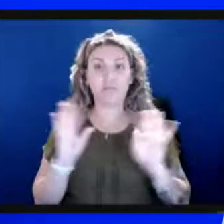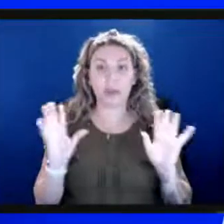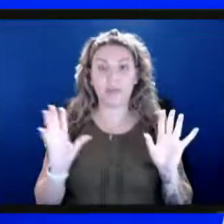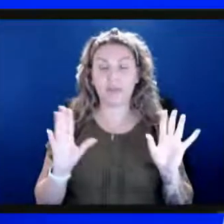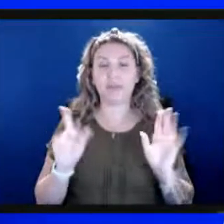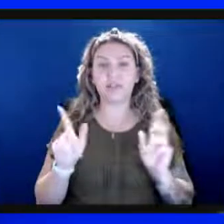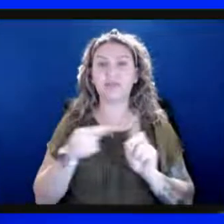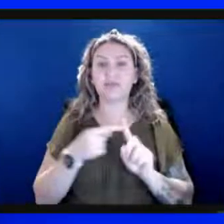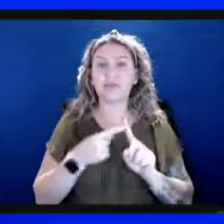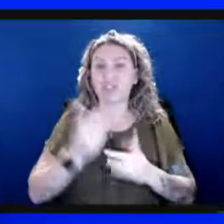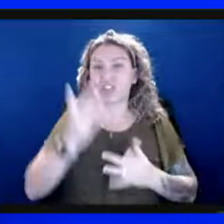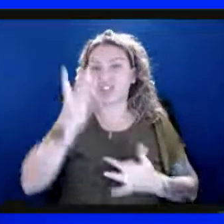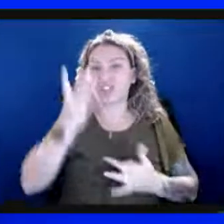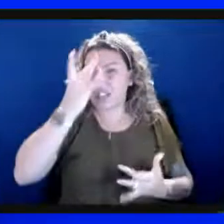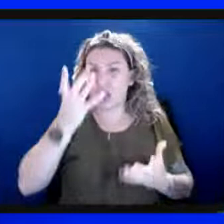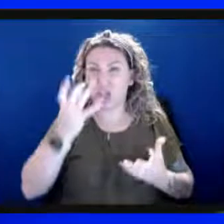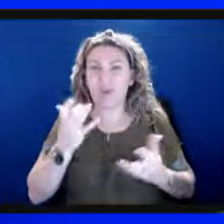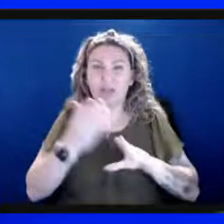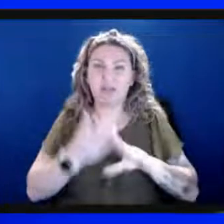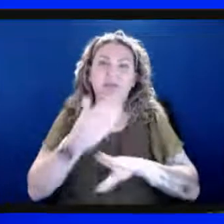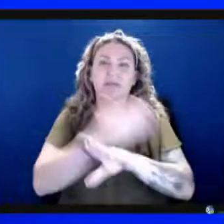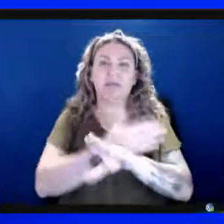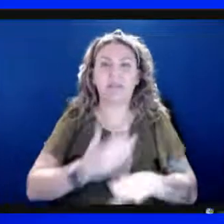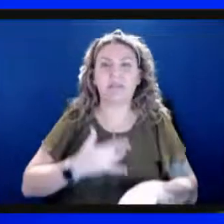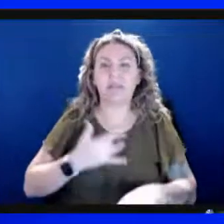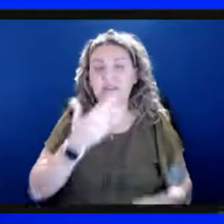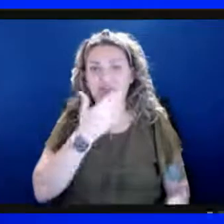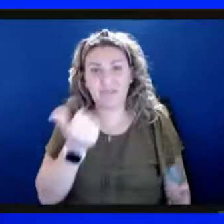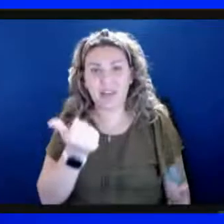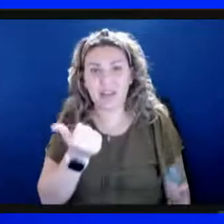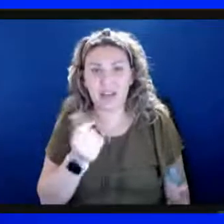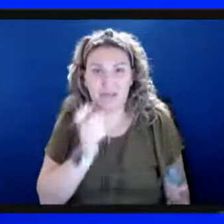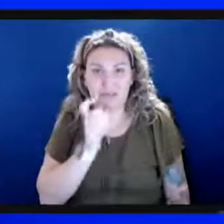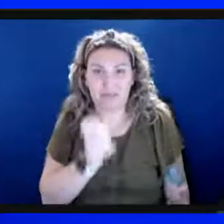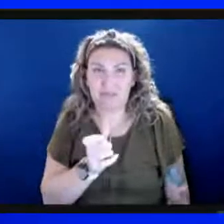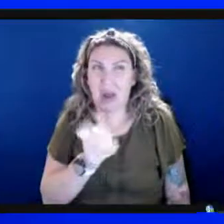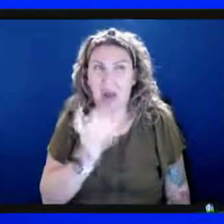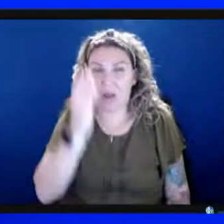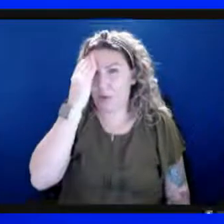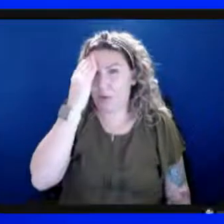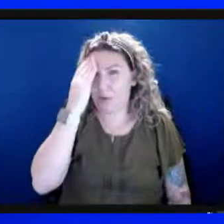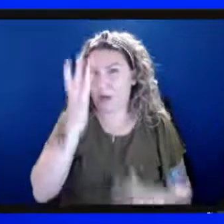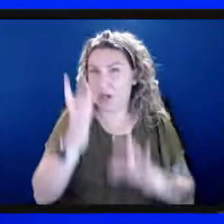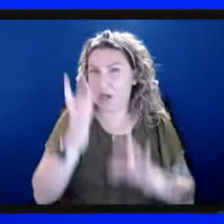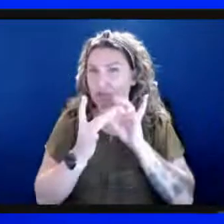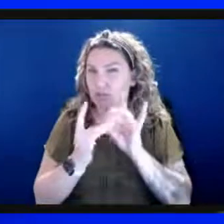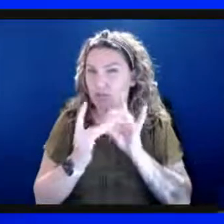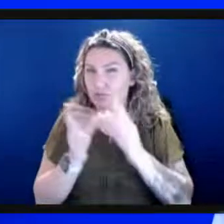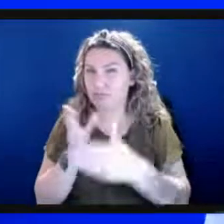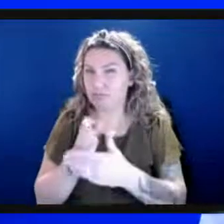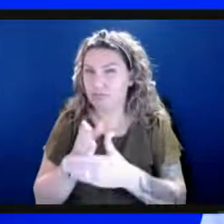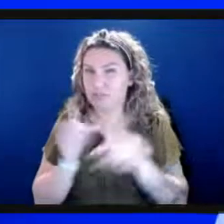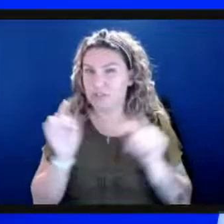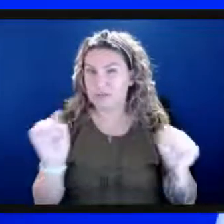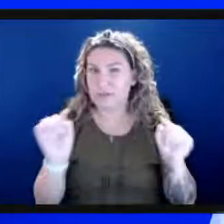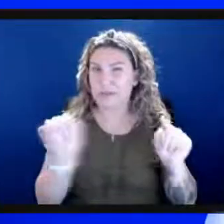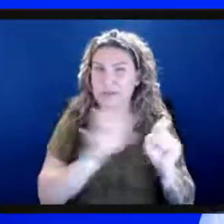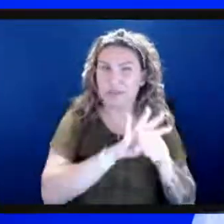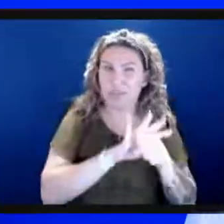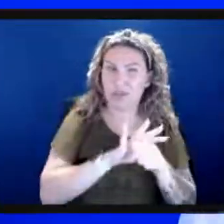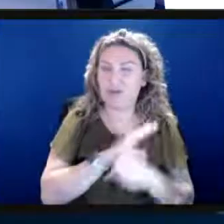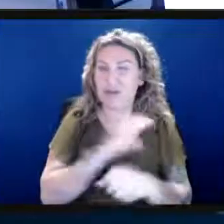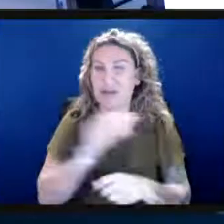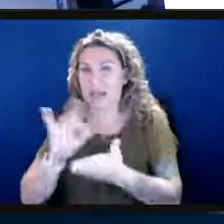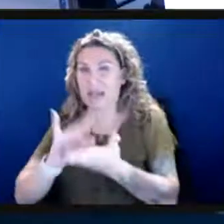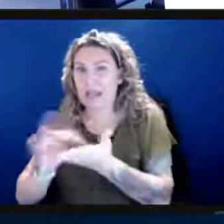you want to feel better any way you can, but I'm not aware that there's too much association with those two things at this point in time, but I'll defer to